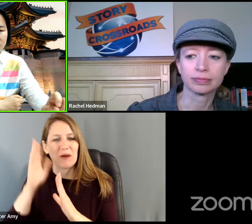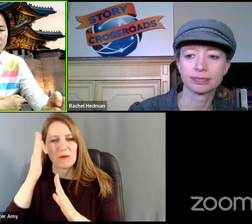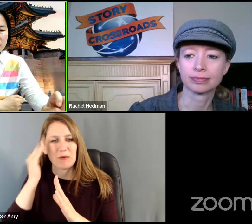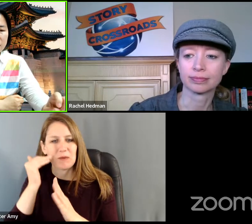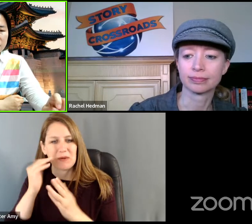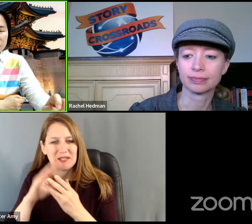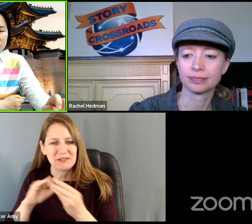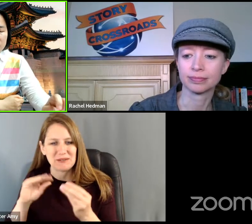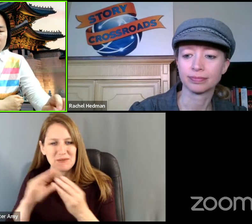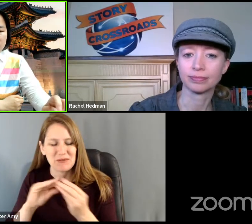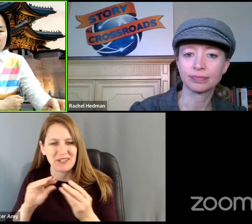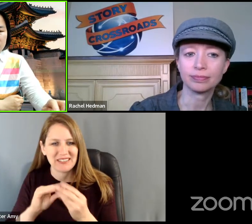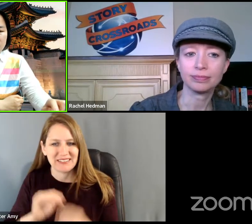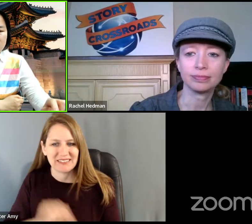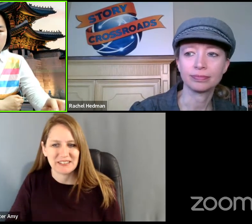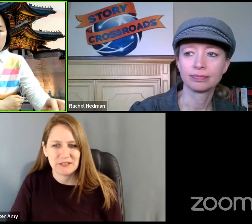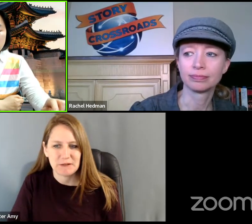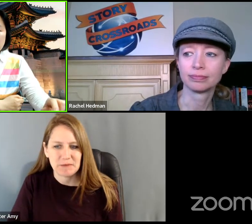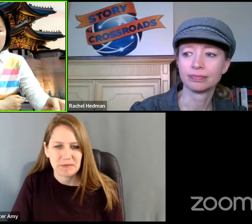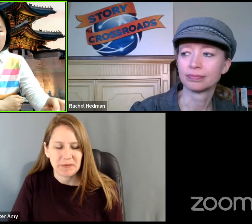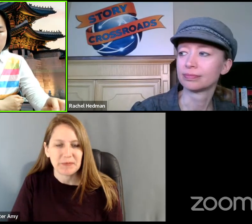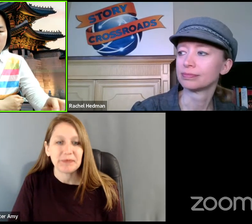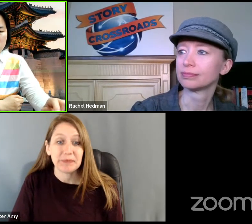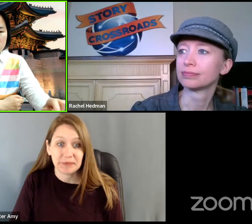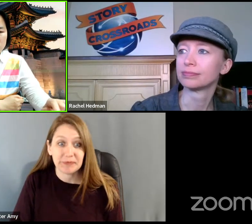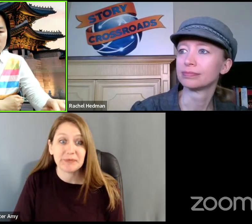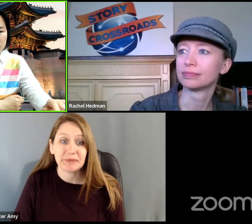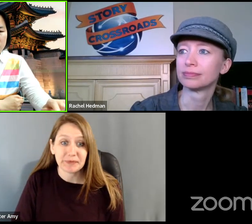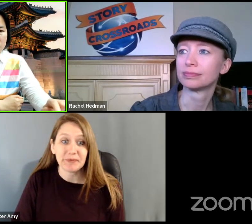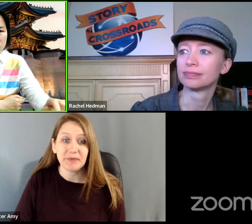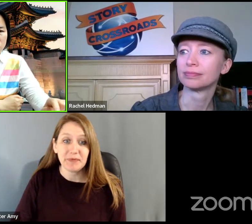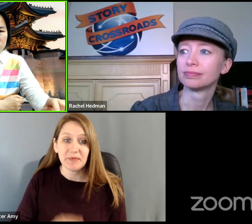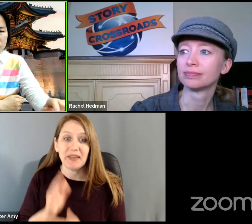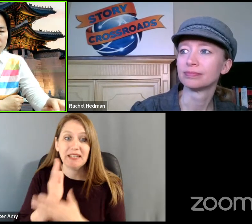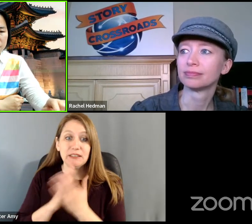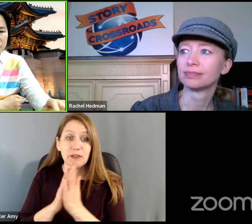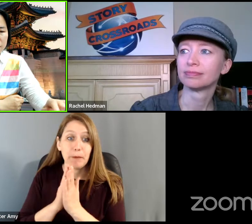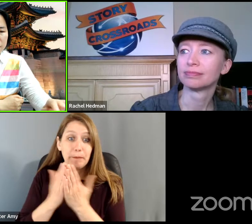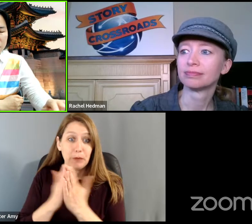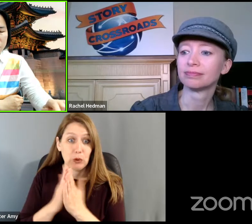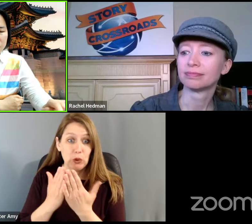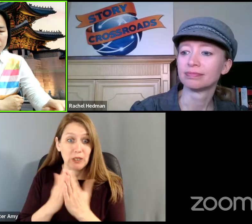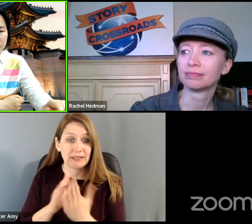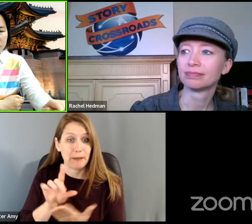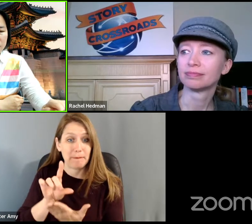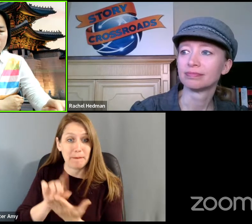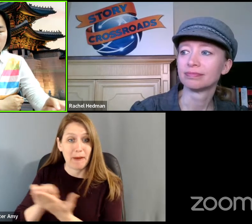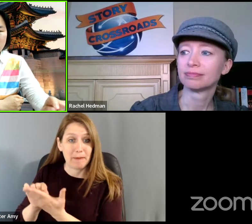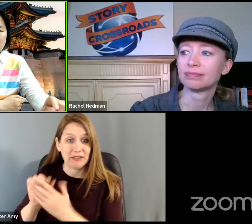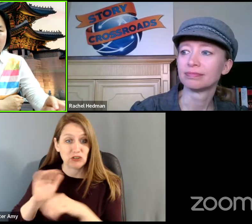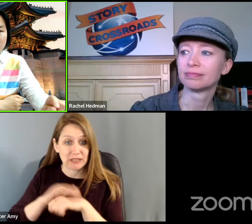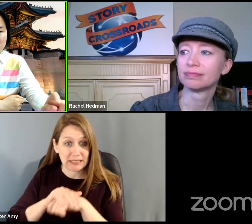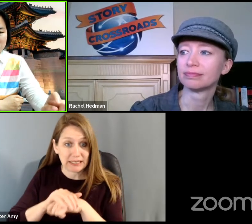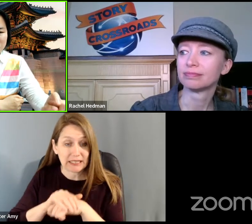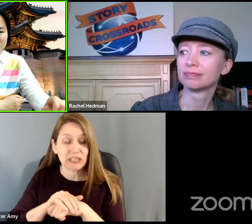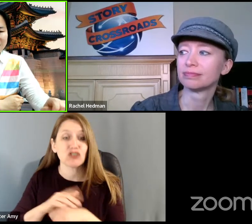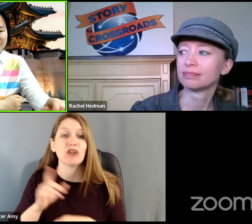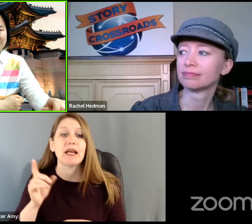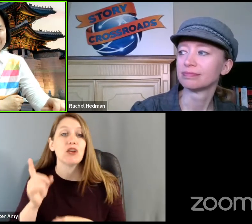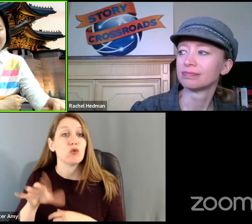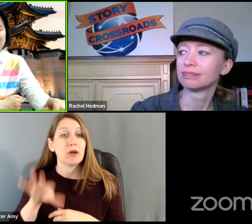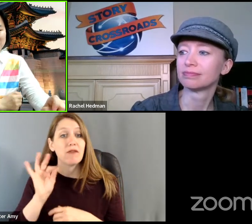Yes. There are some books published in English. You can find them on